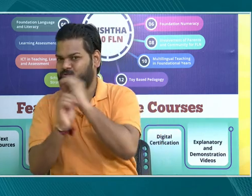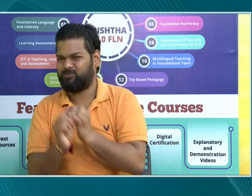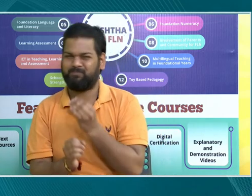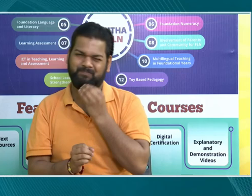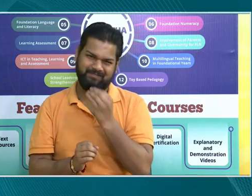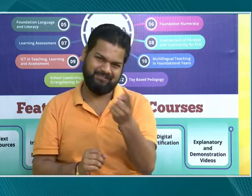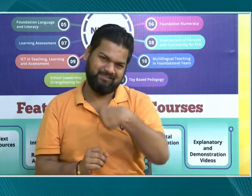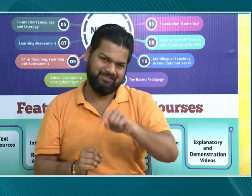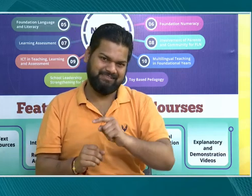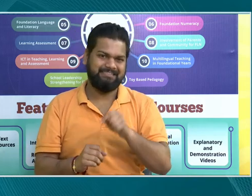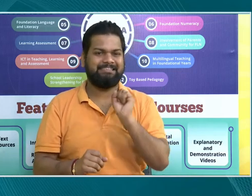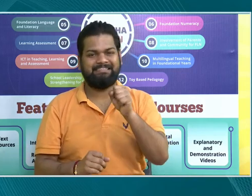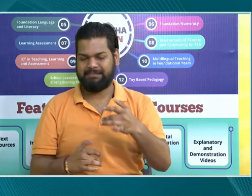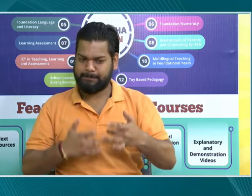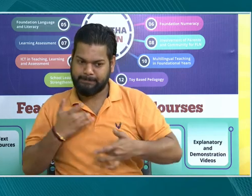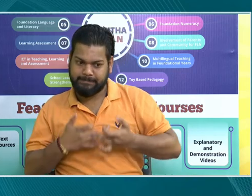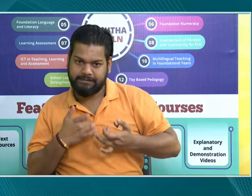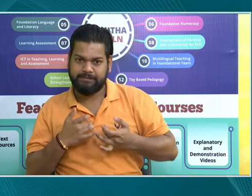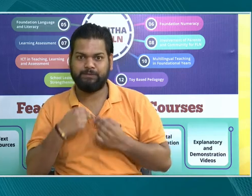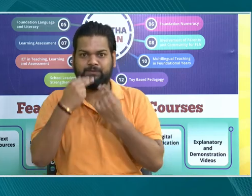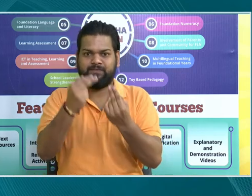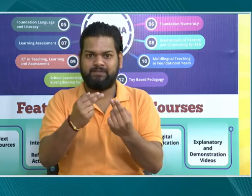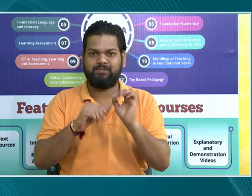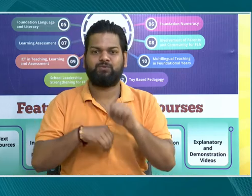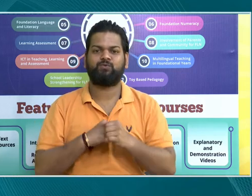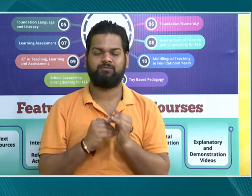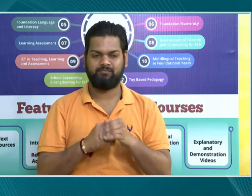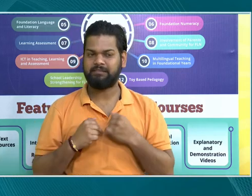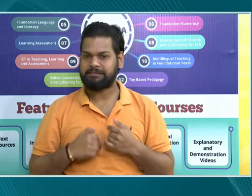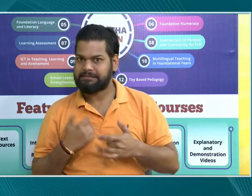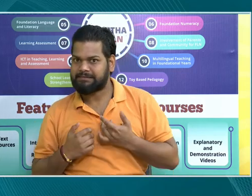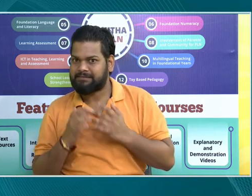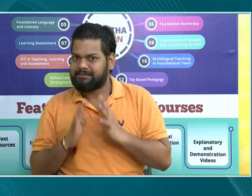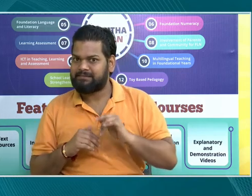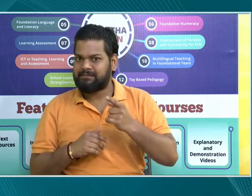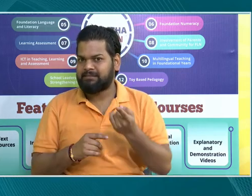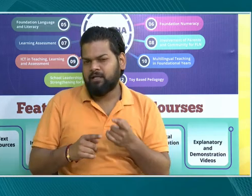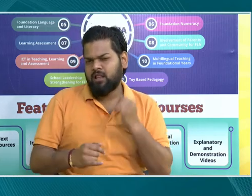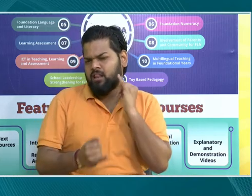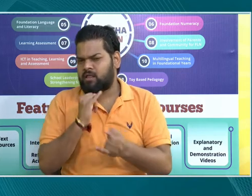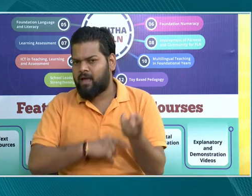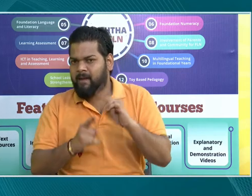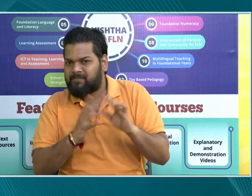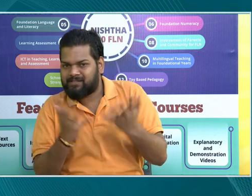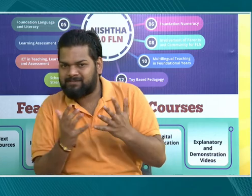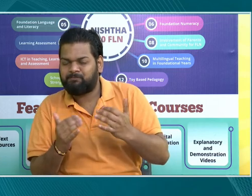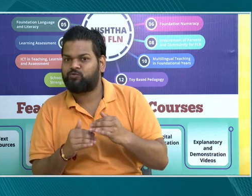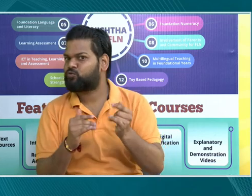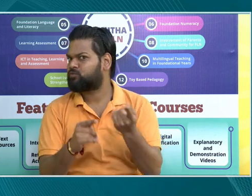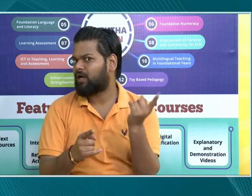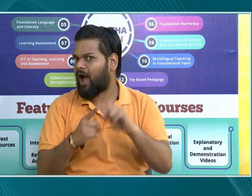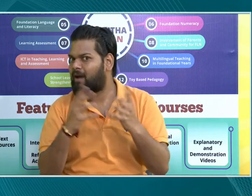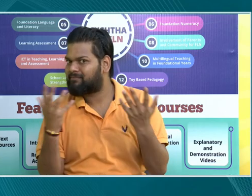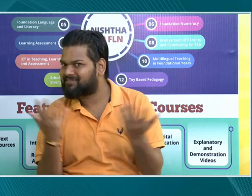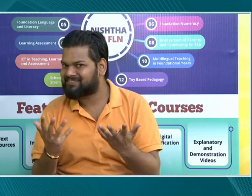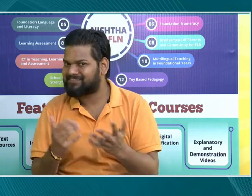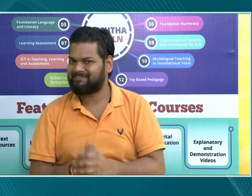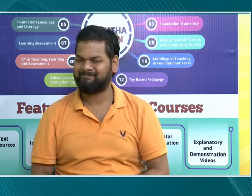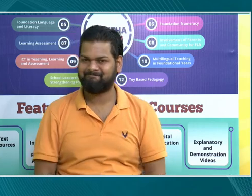is very interesting story. I just want to know what happens towards the end. And then guess what could have